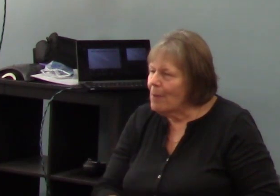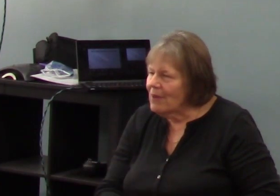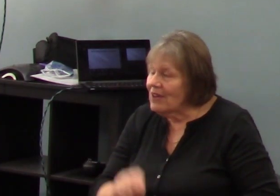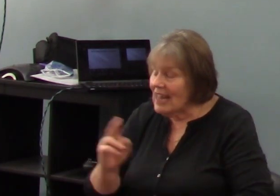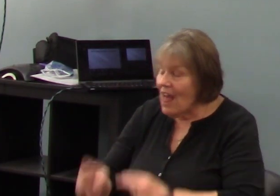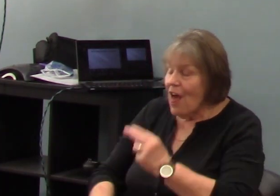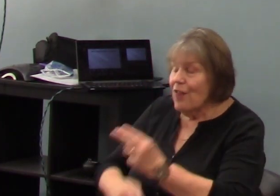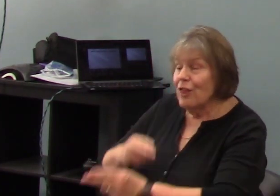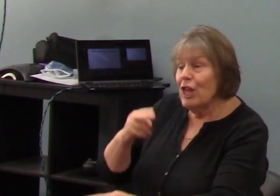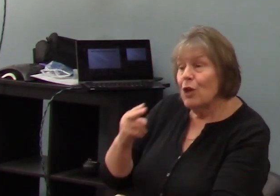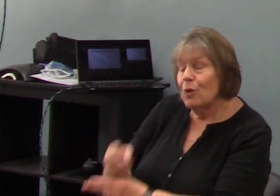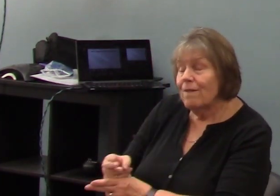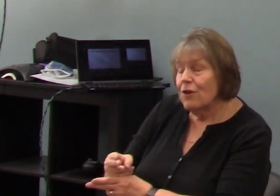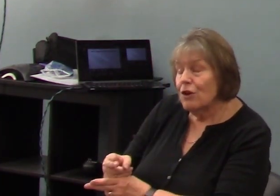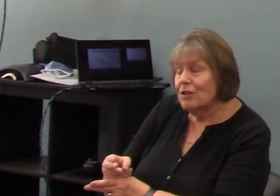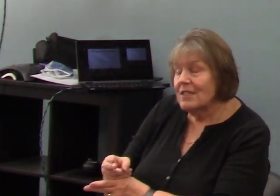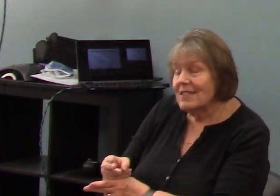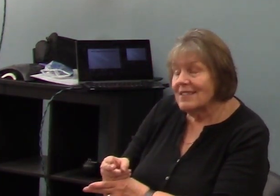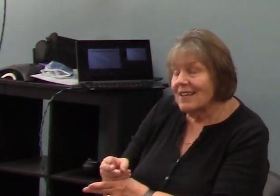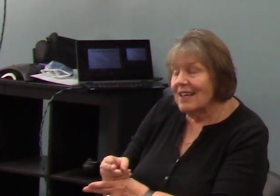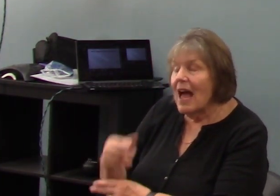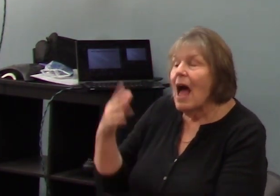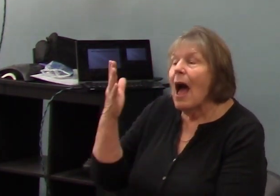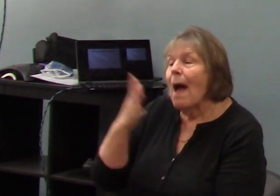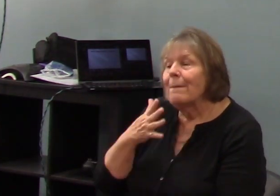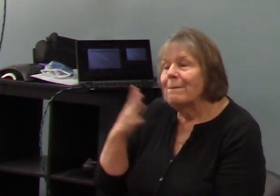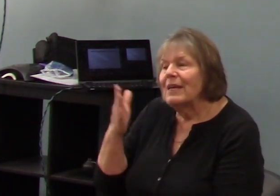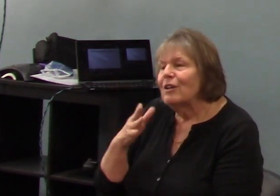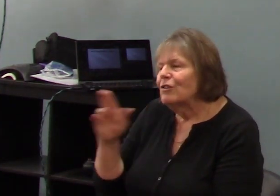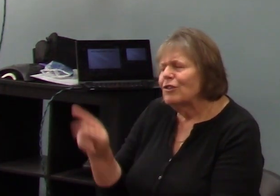purposely designed for life.